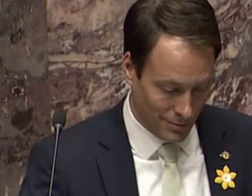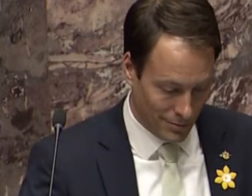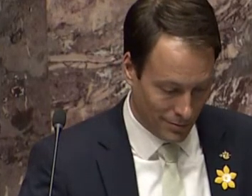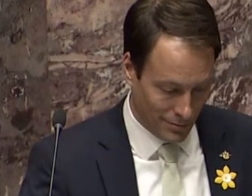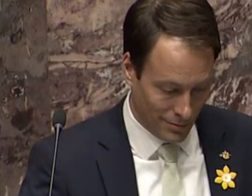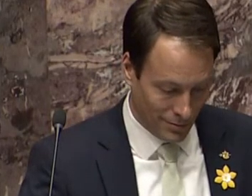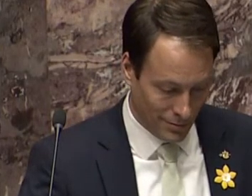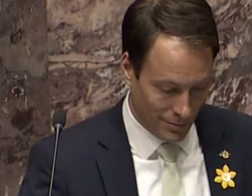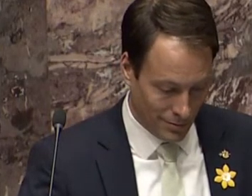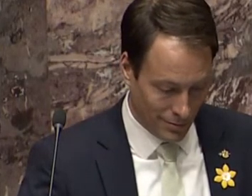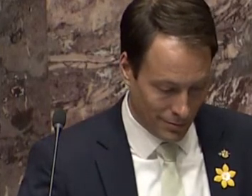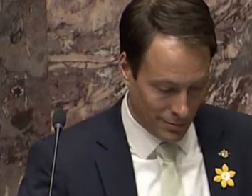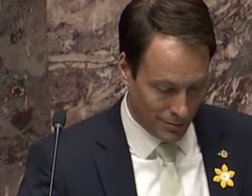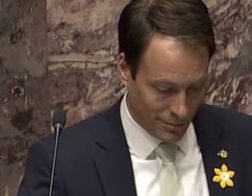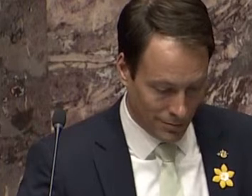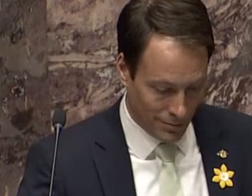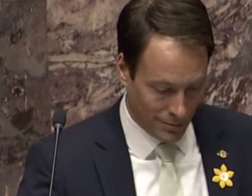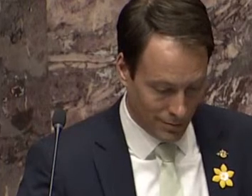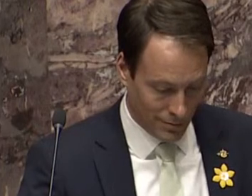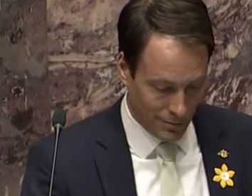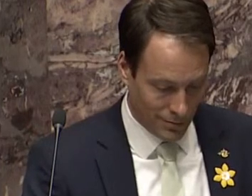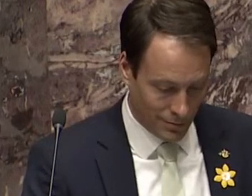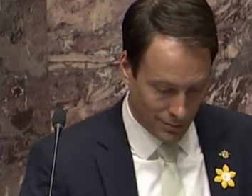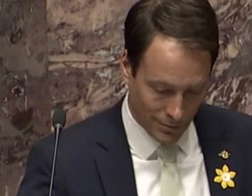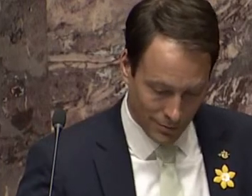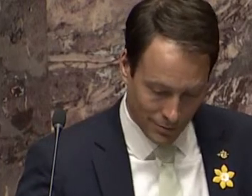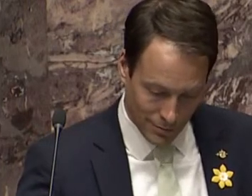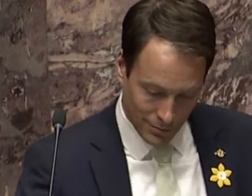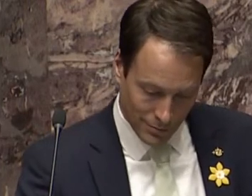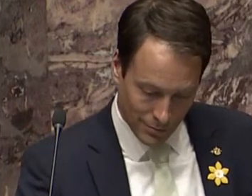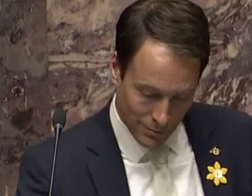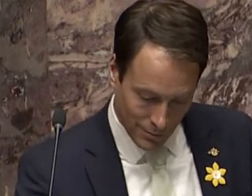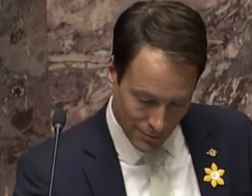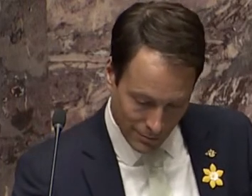recommendations. Once we got the input, we went out to the public again